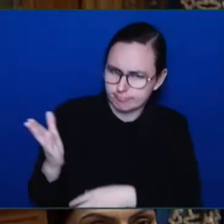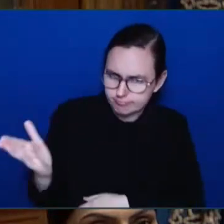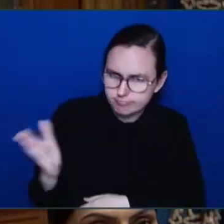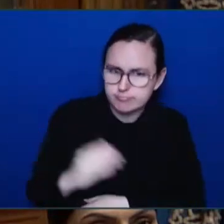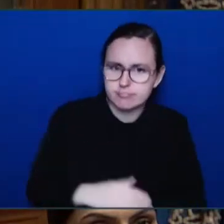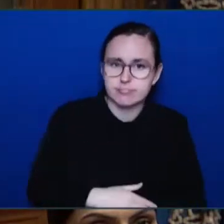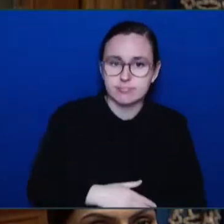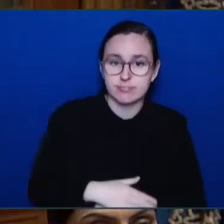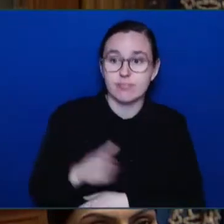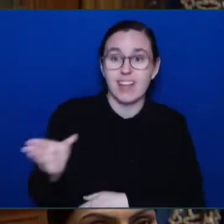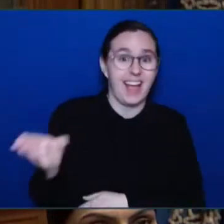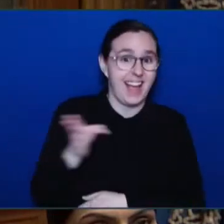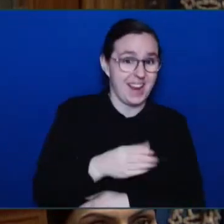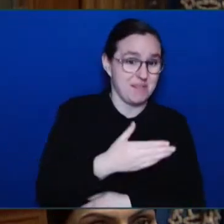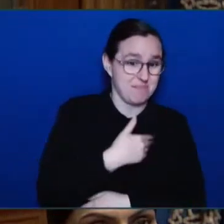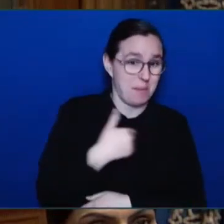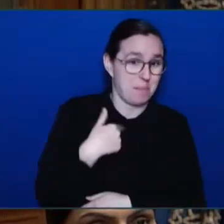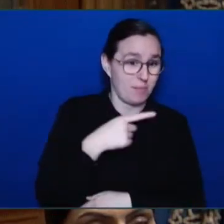opposition.